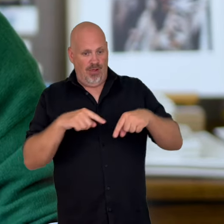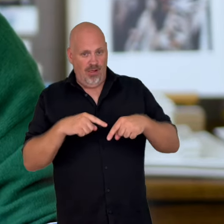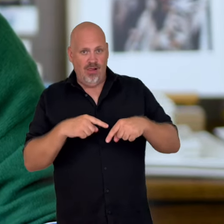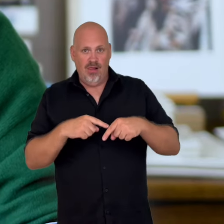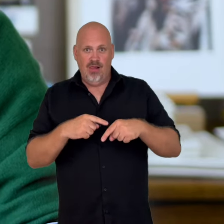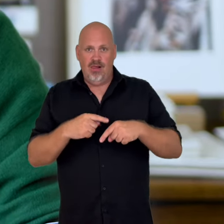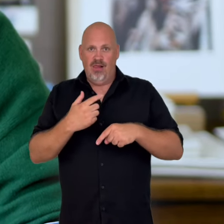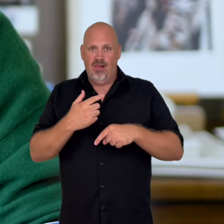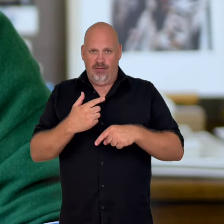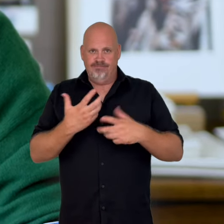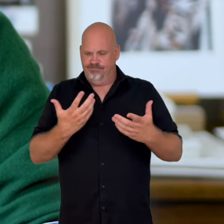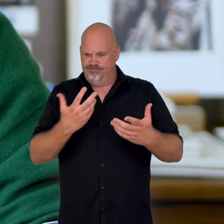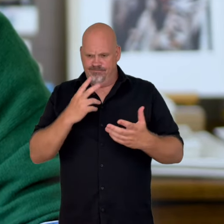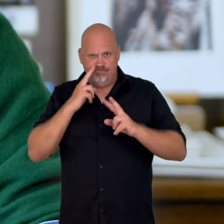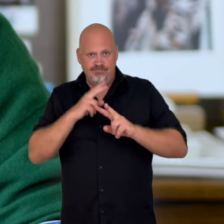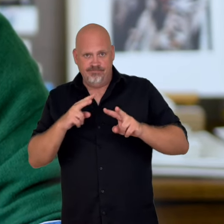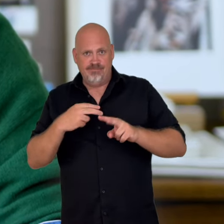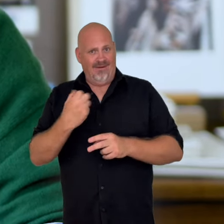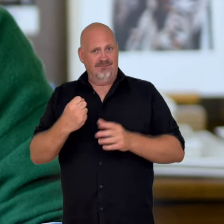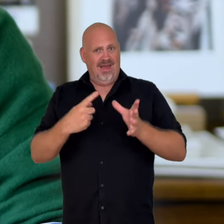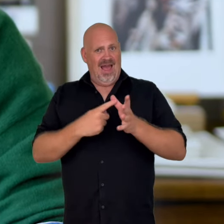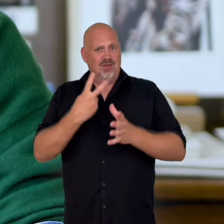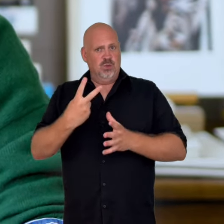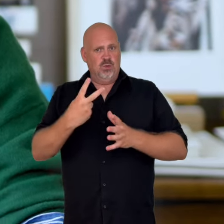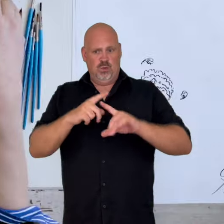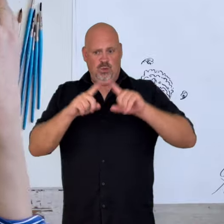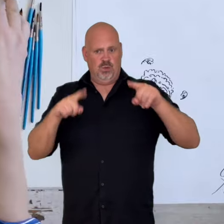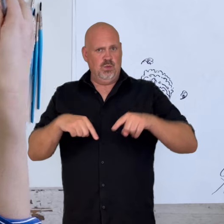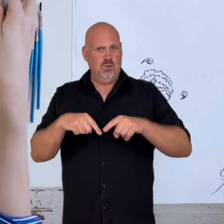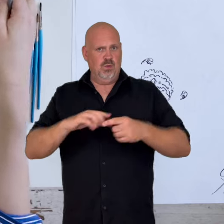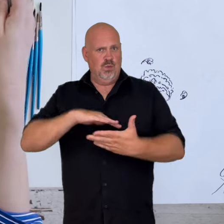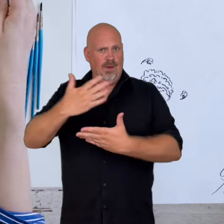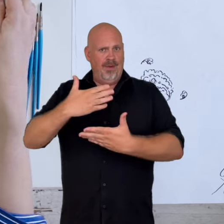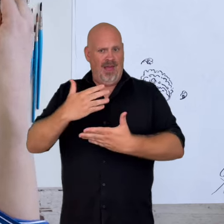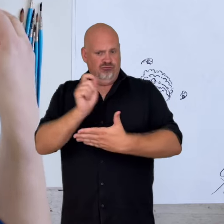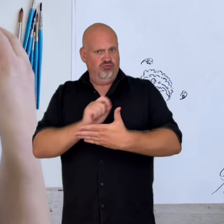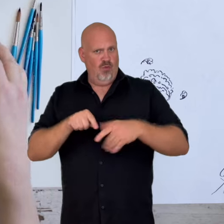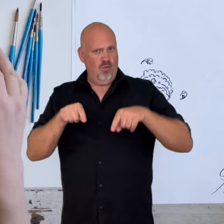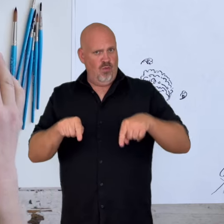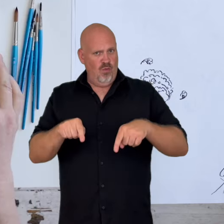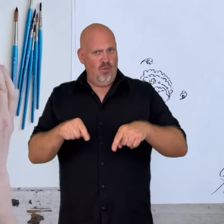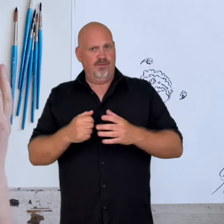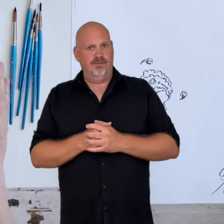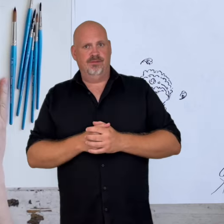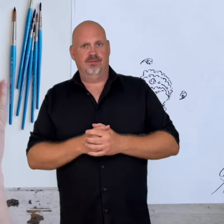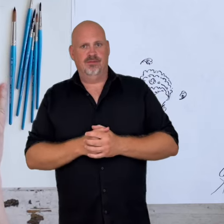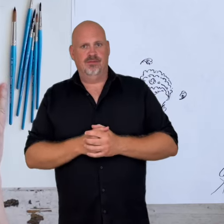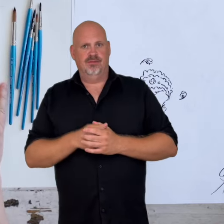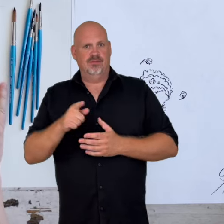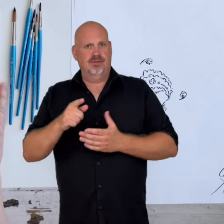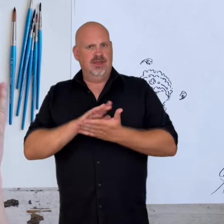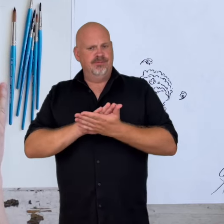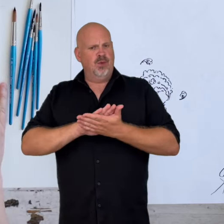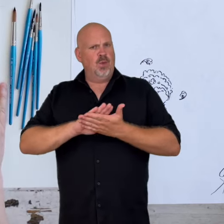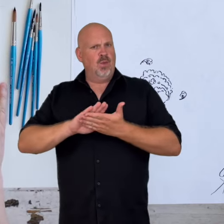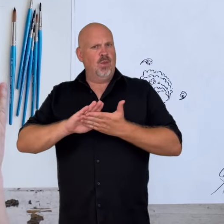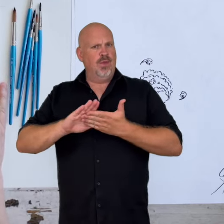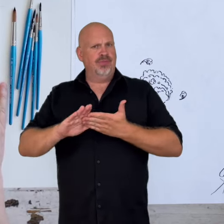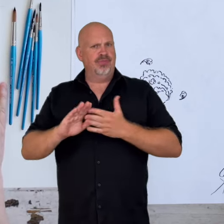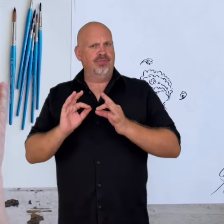be our materials that we're going to be working with. I've got a very nice A2 drawing